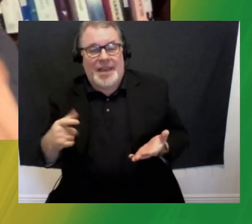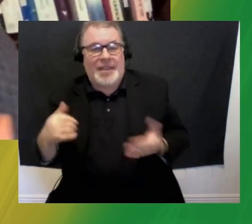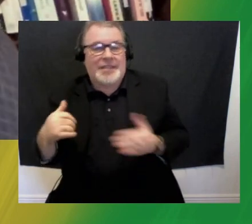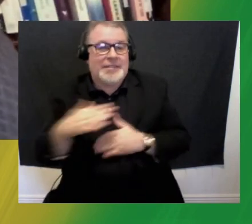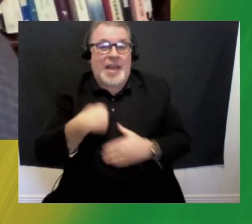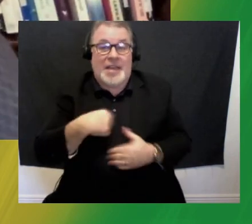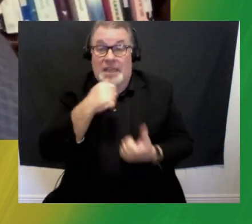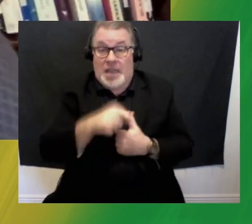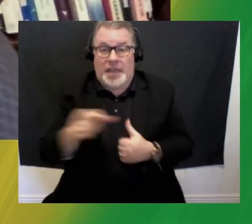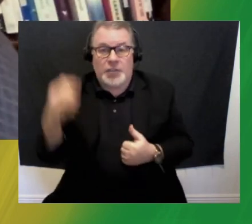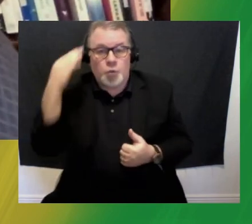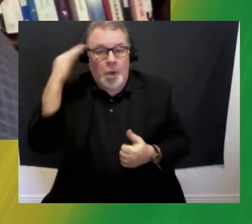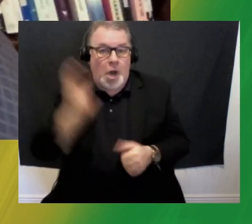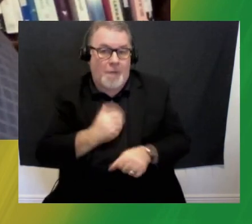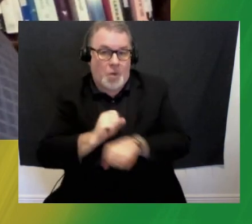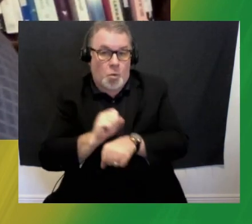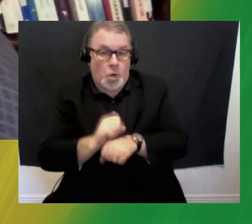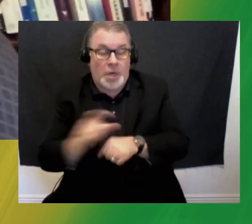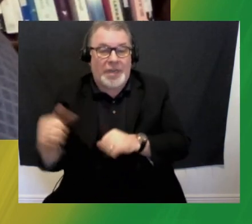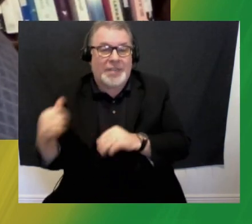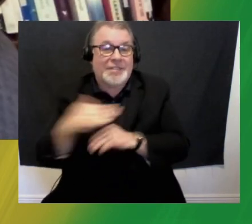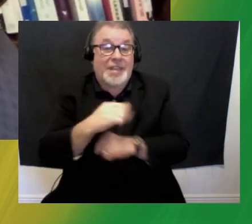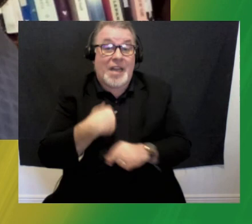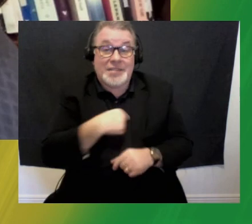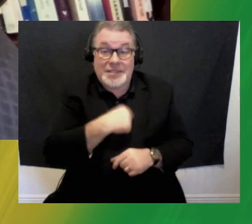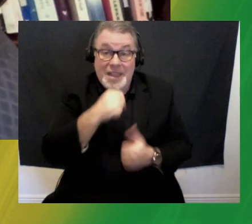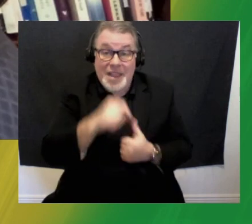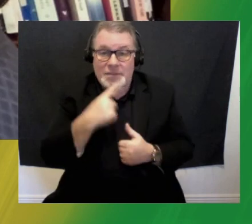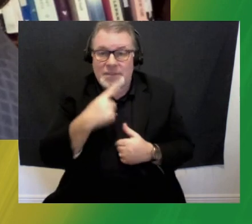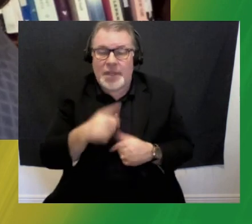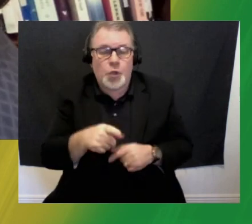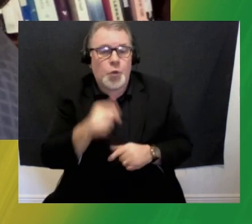He was aware of our work. He sent us a letter and he said, you don't do